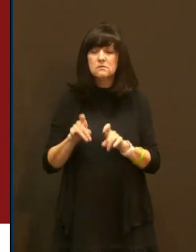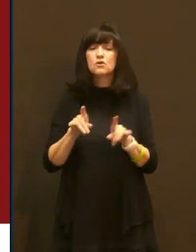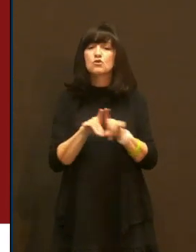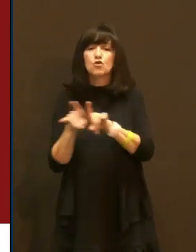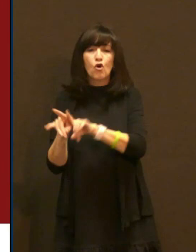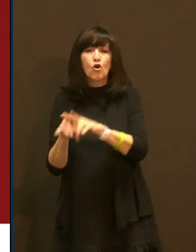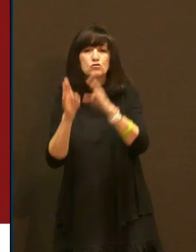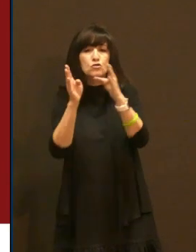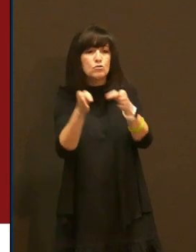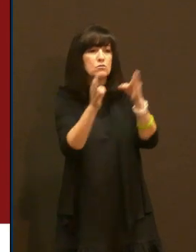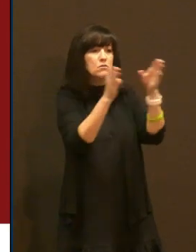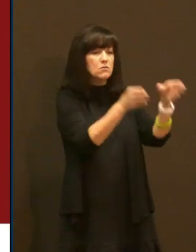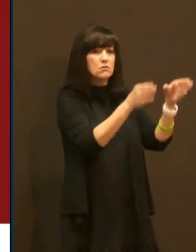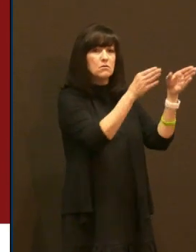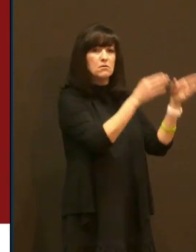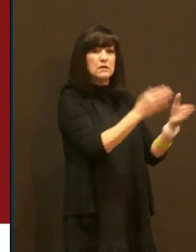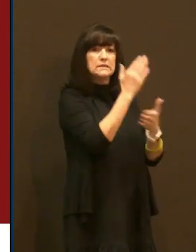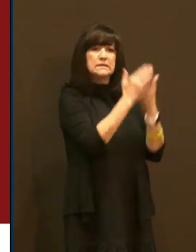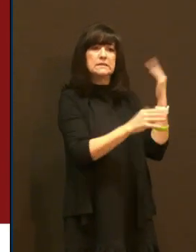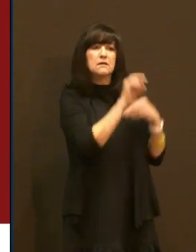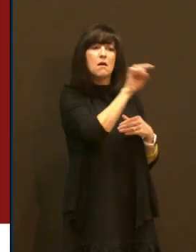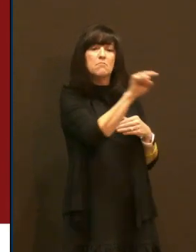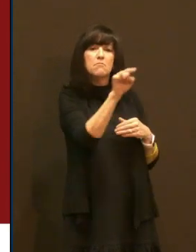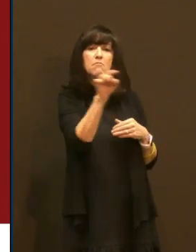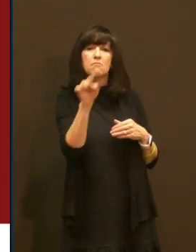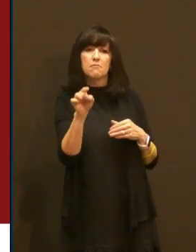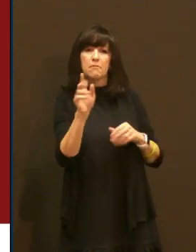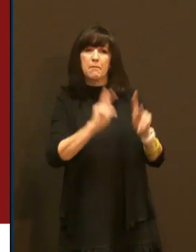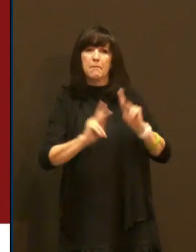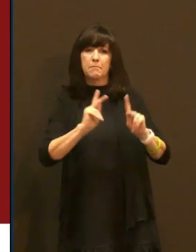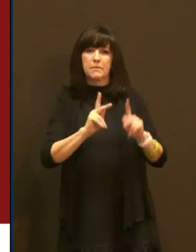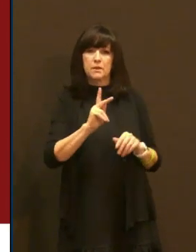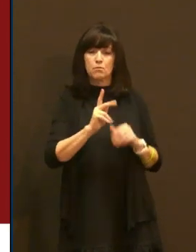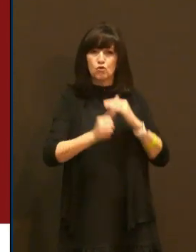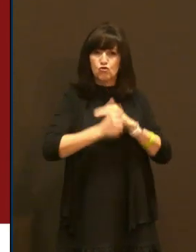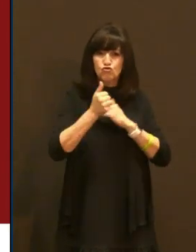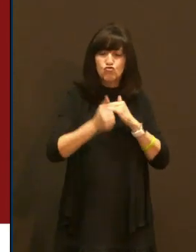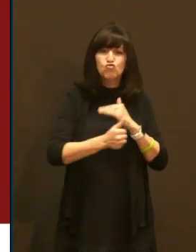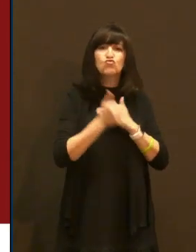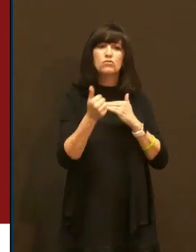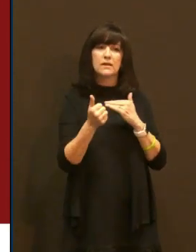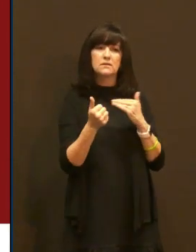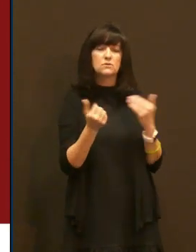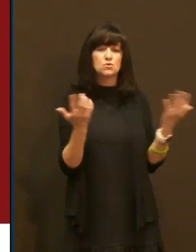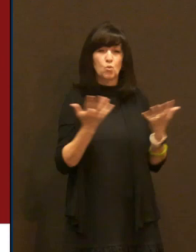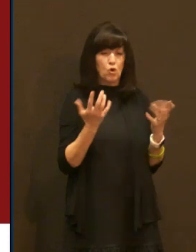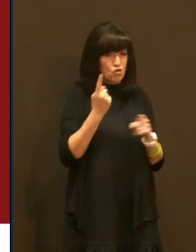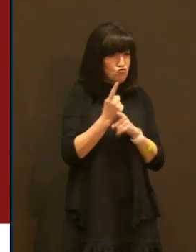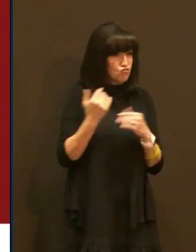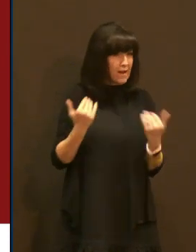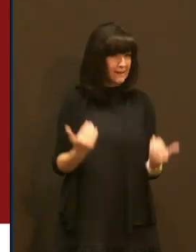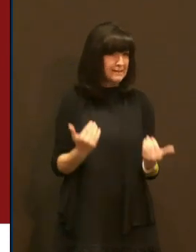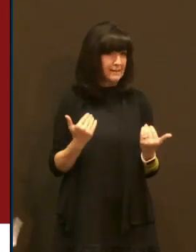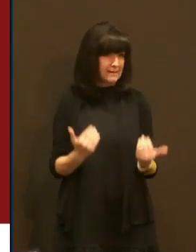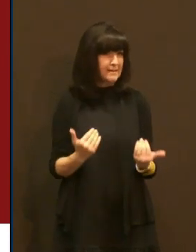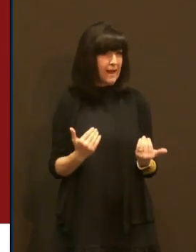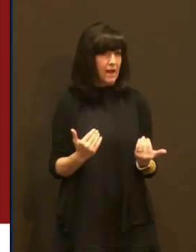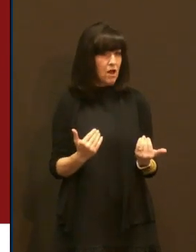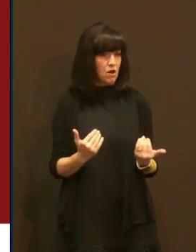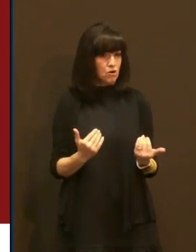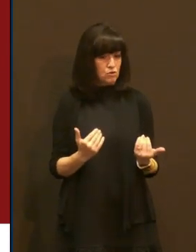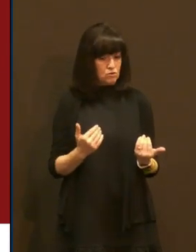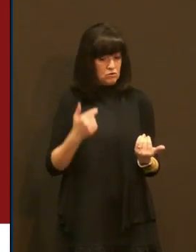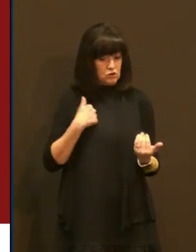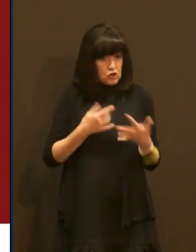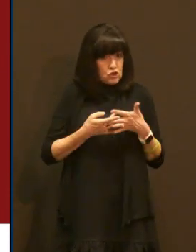risk, and we want to help, what we could do to get the economy back on track as quickly as possible. So I think right now it's, we're a few weeks into